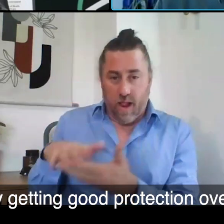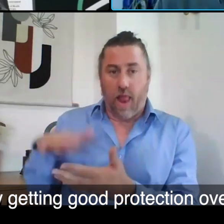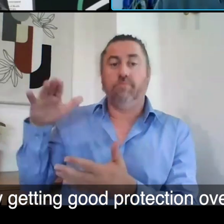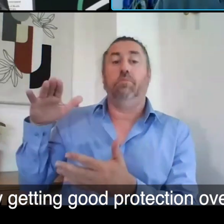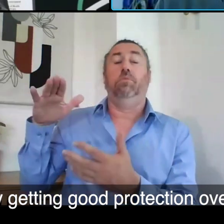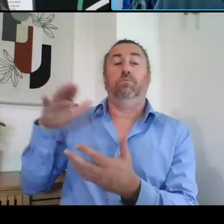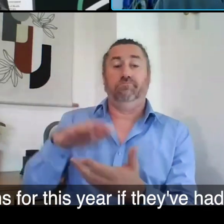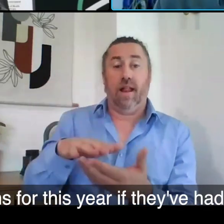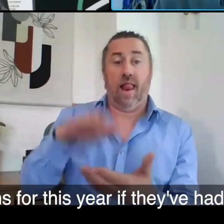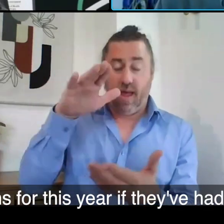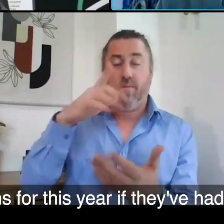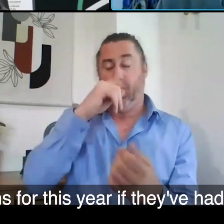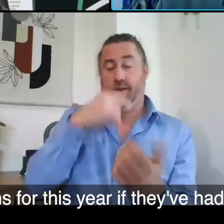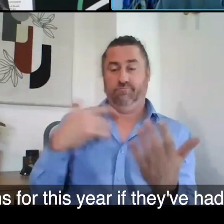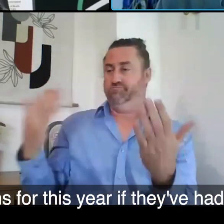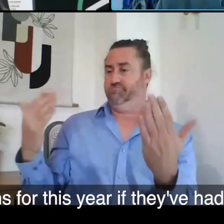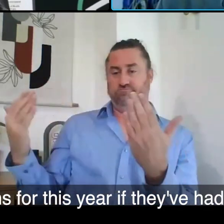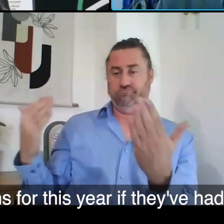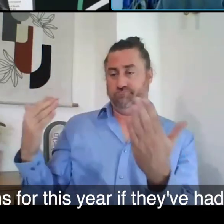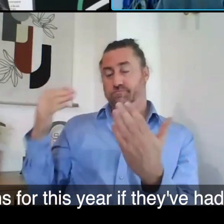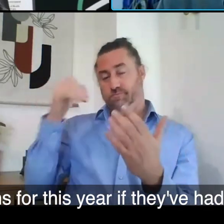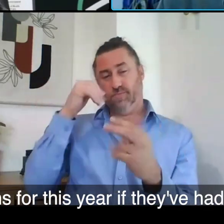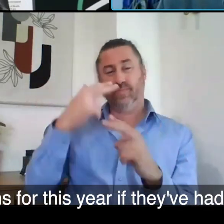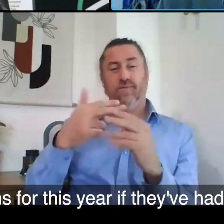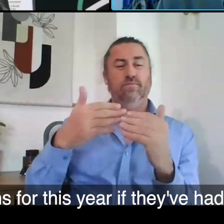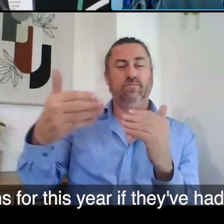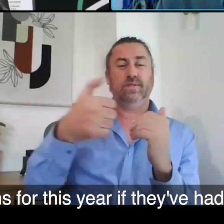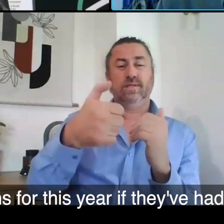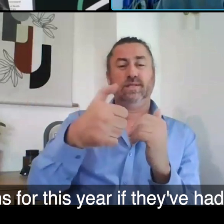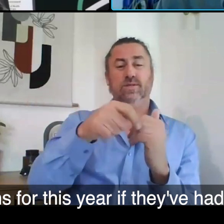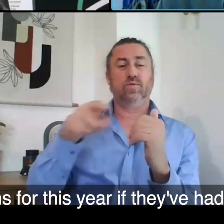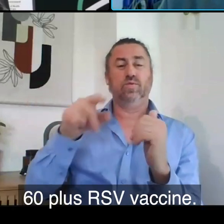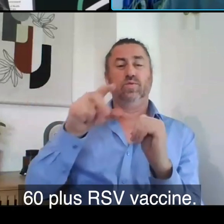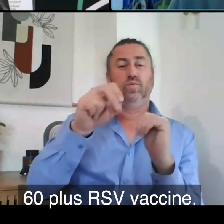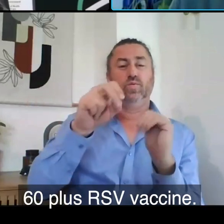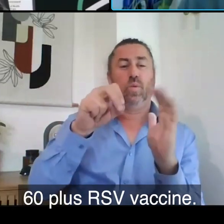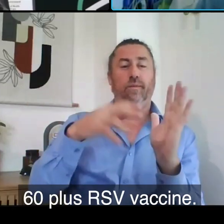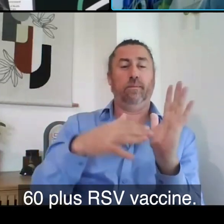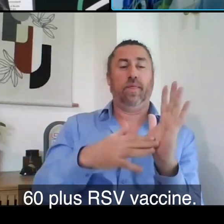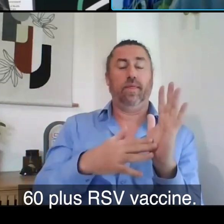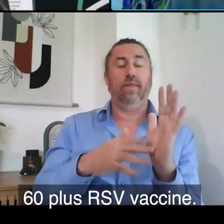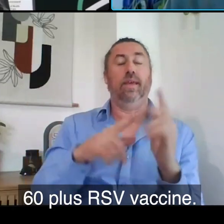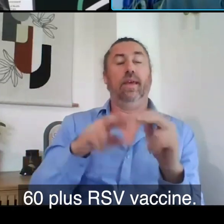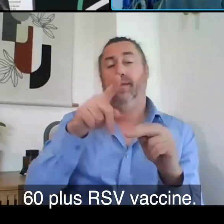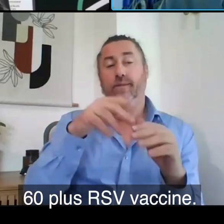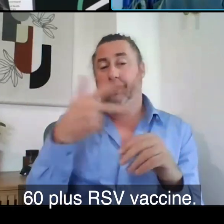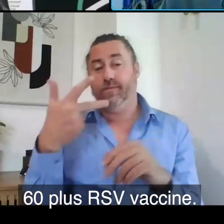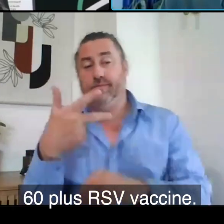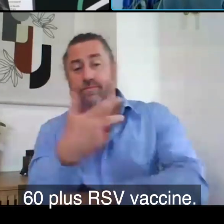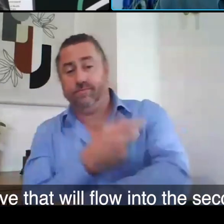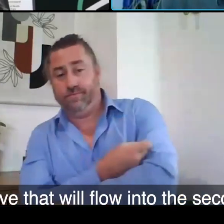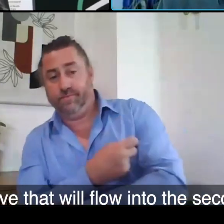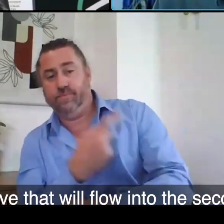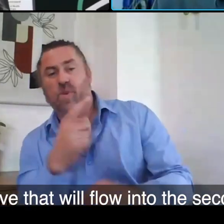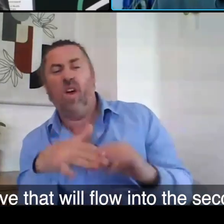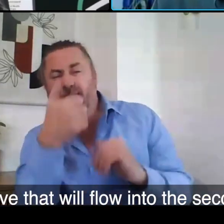protection over the 6 to 12 months for this year if they've had an adult 60-plus RSV vaccine.